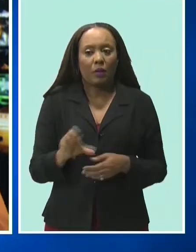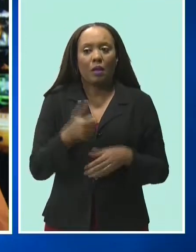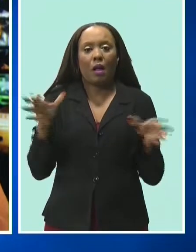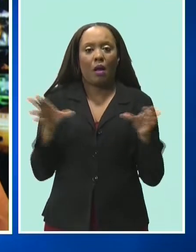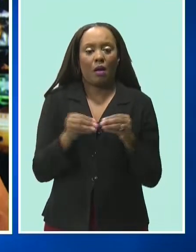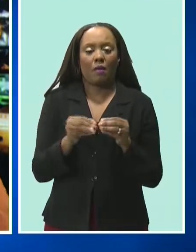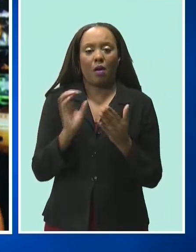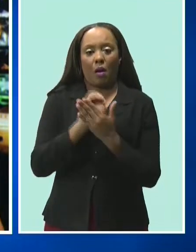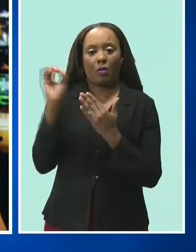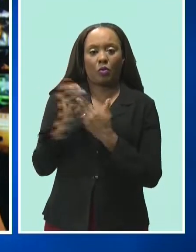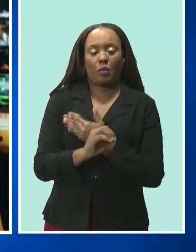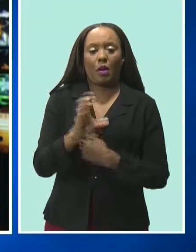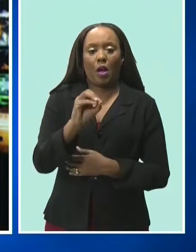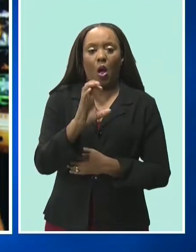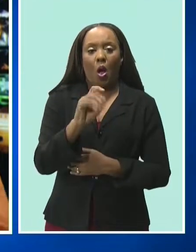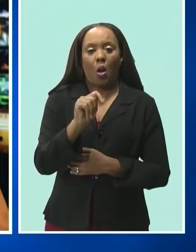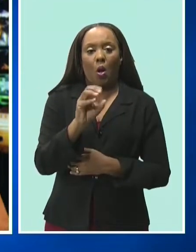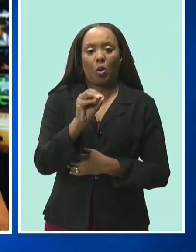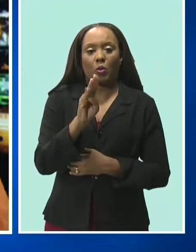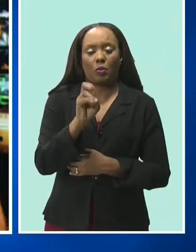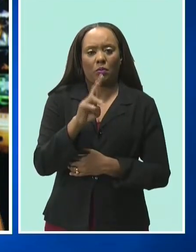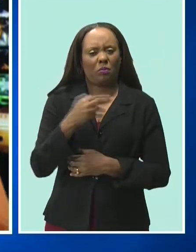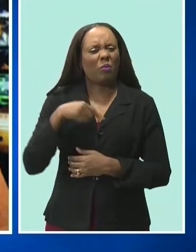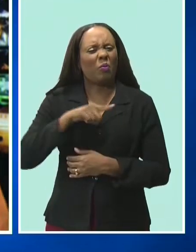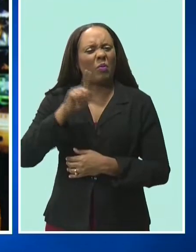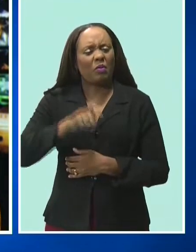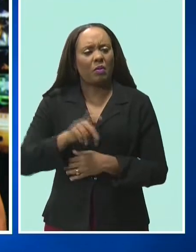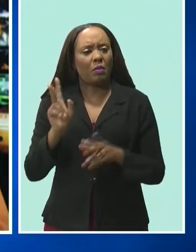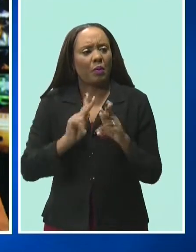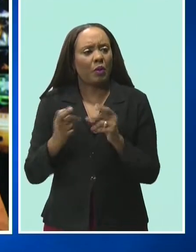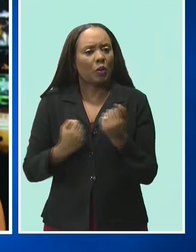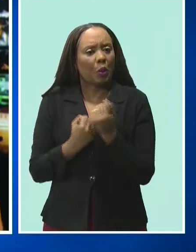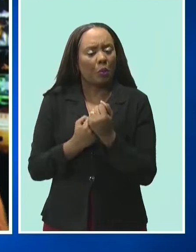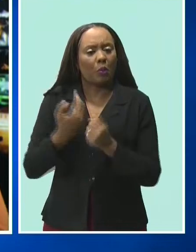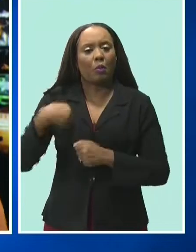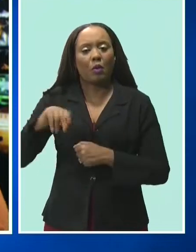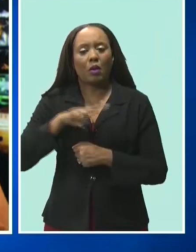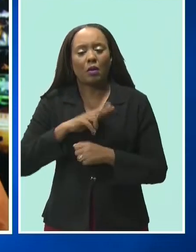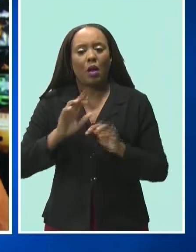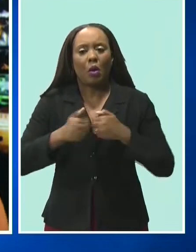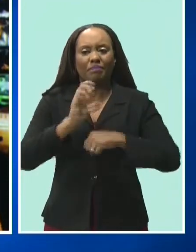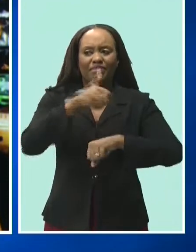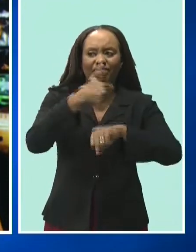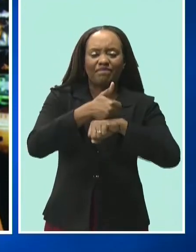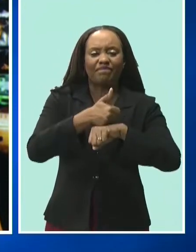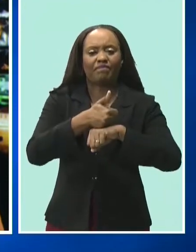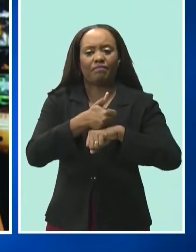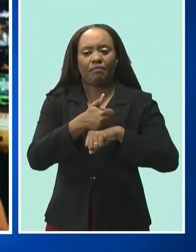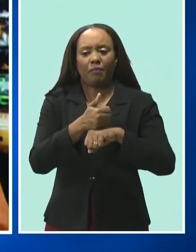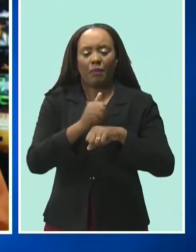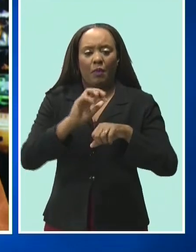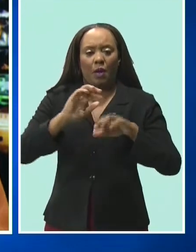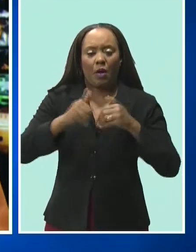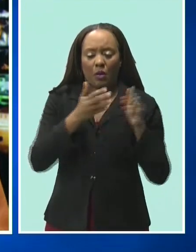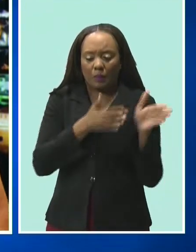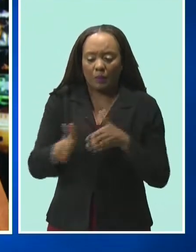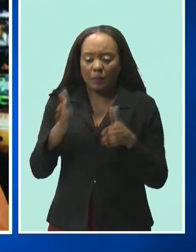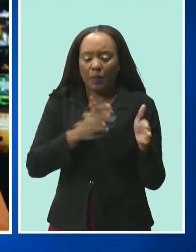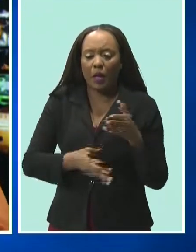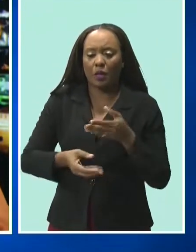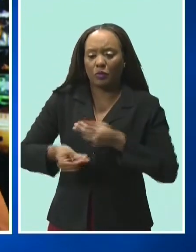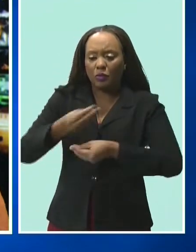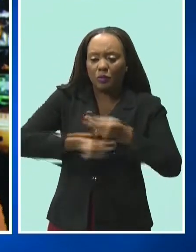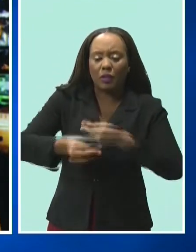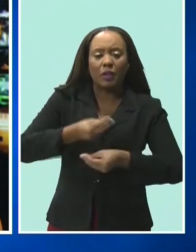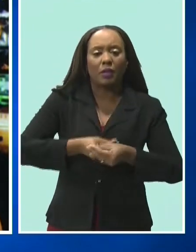We need allies in the developed world to help us to shape a constructive trade agenda. It's about climate change.